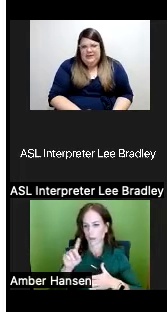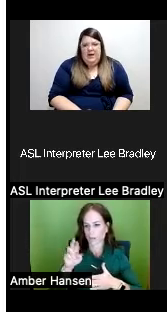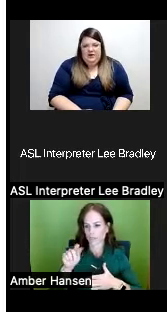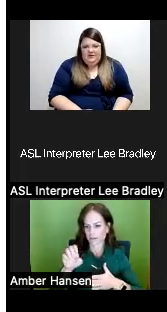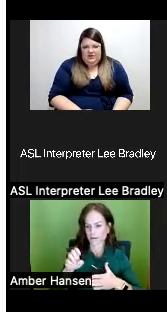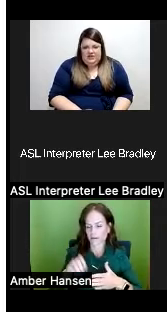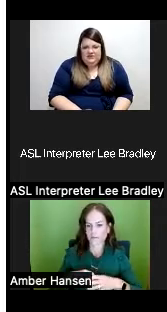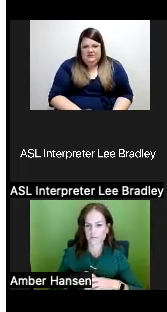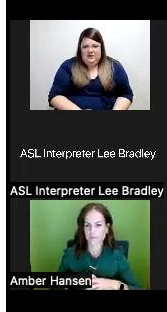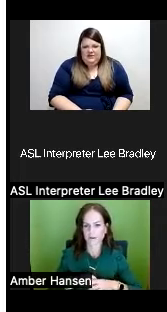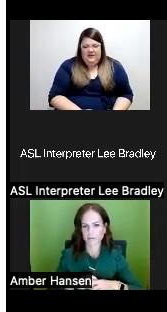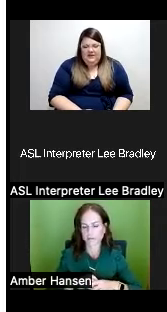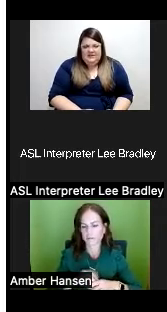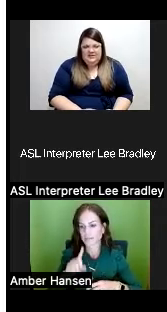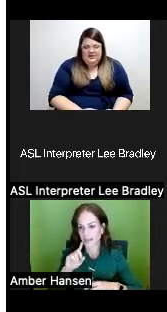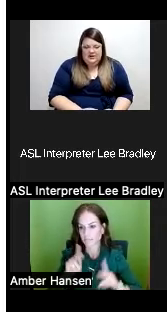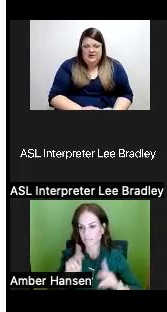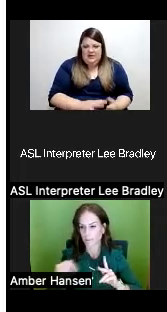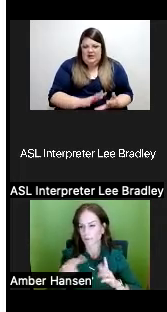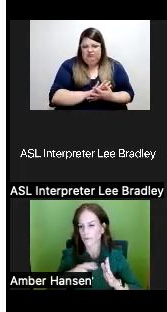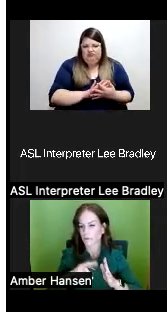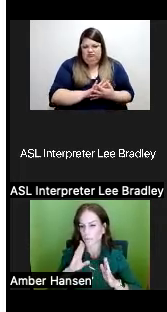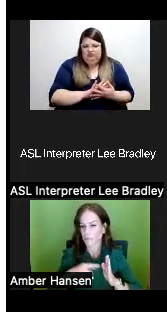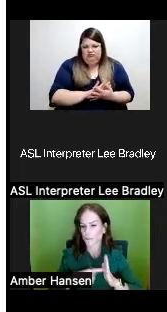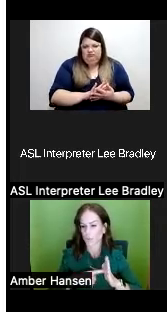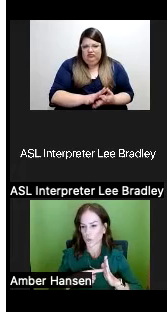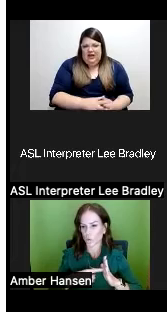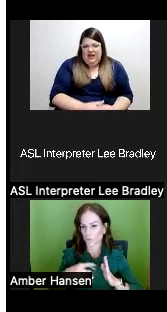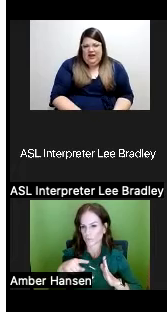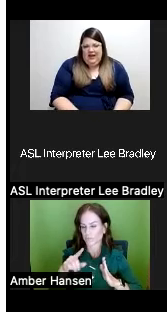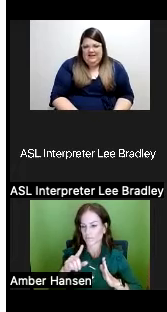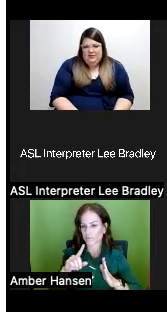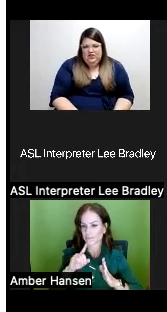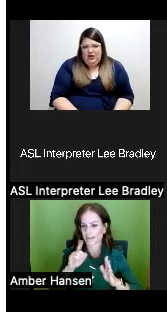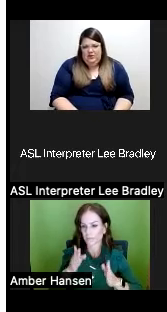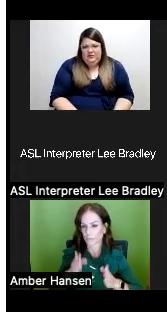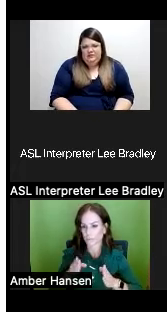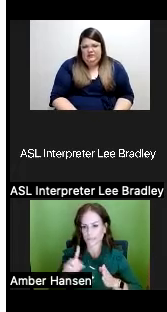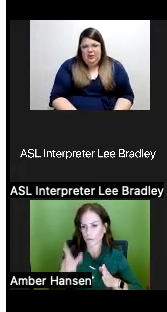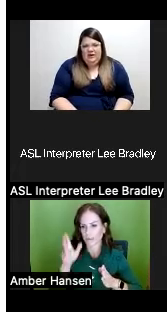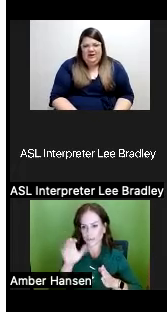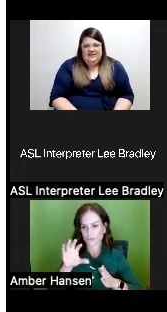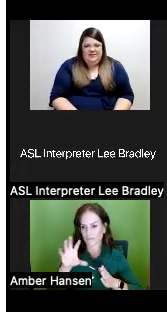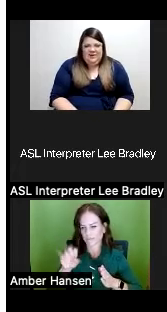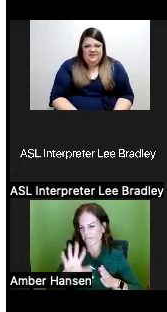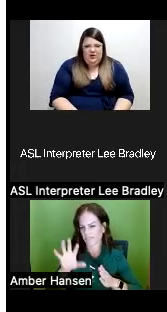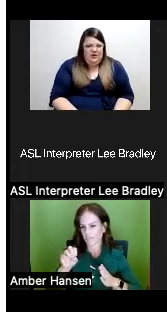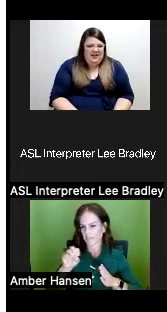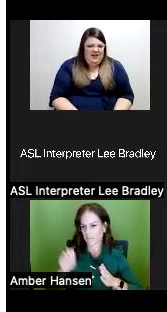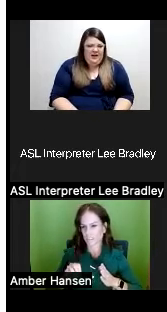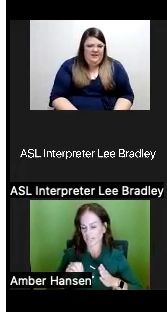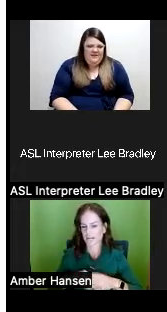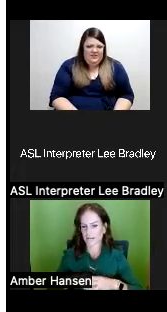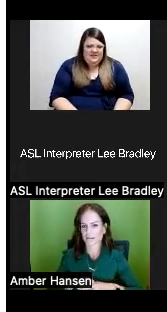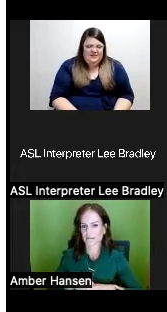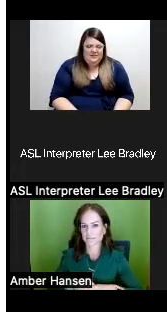will be the moderate version of hearing loss. What'd you do in school today? And this will show more of what a deaf person who only can